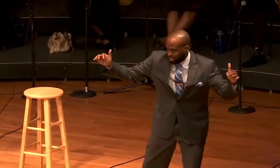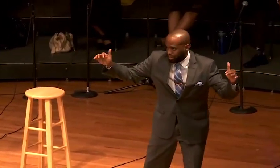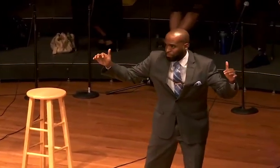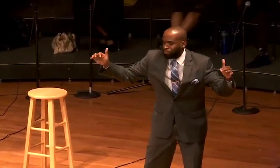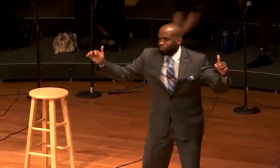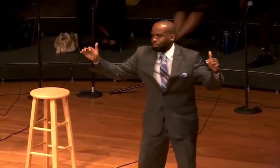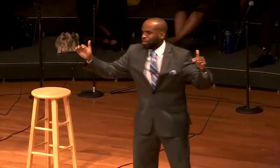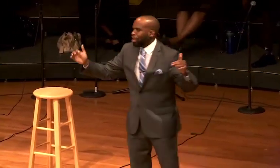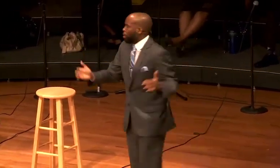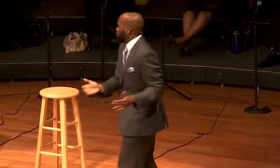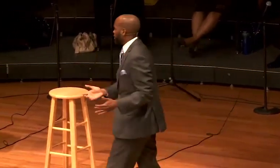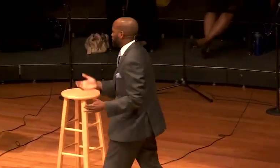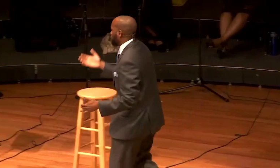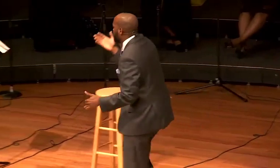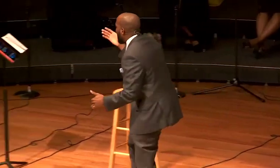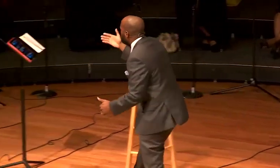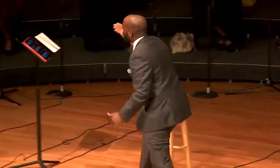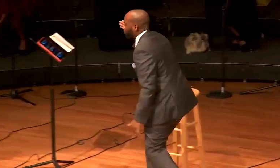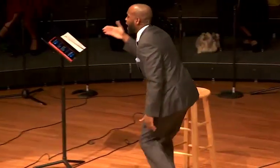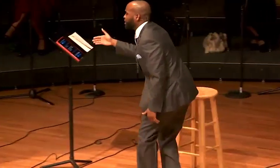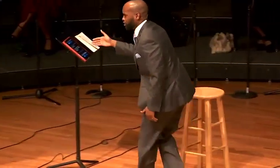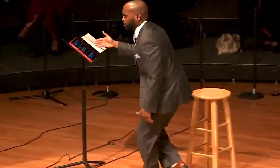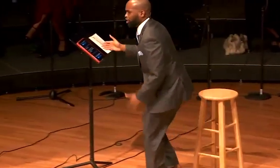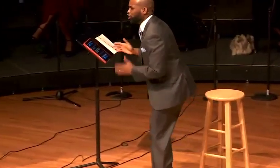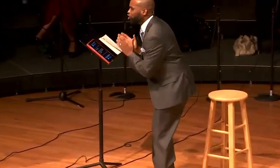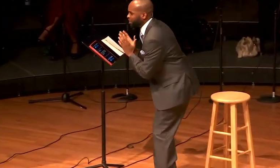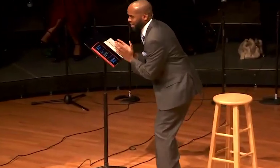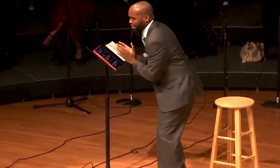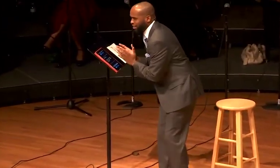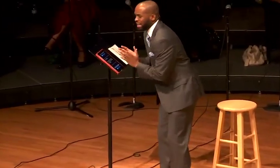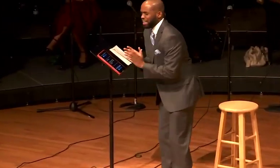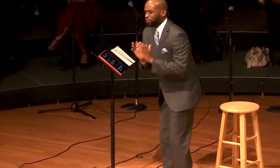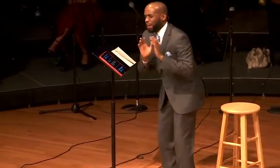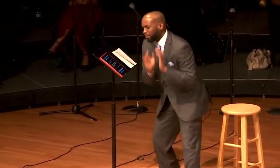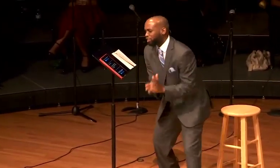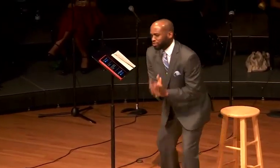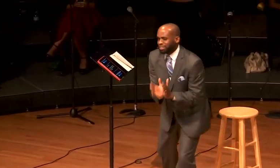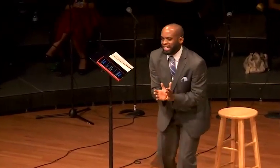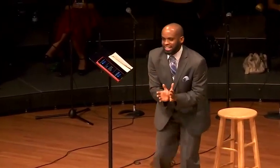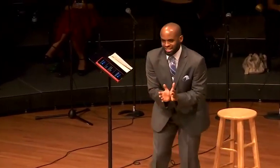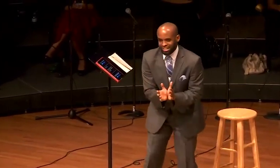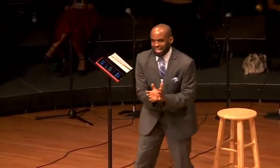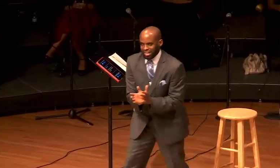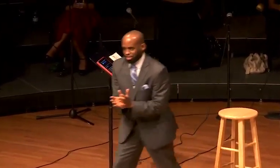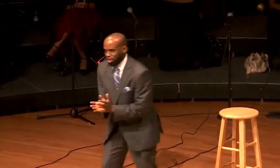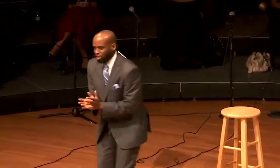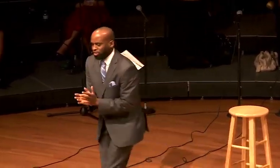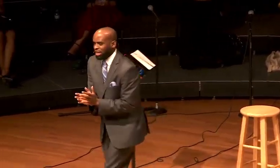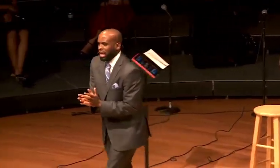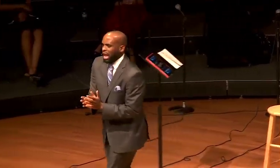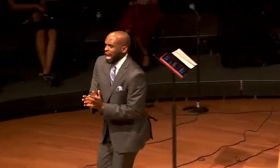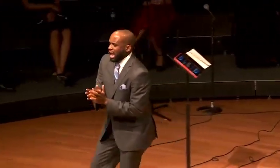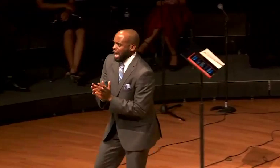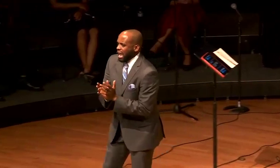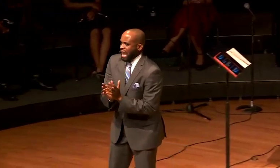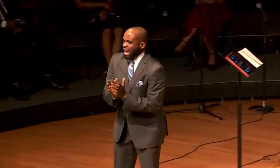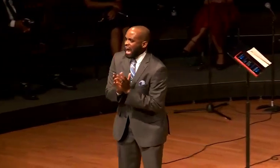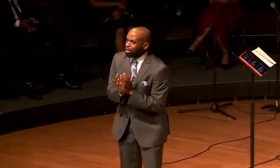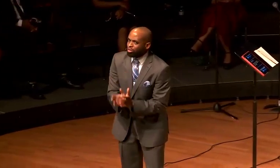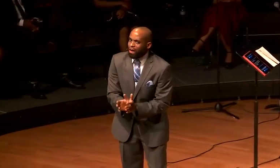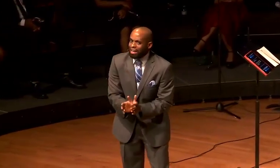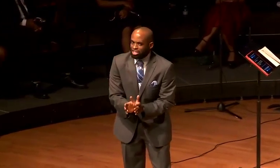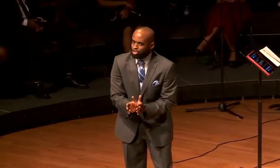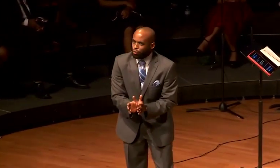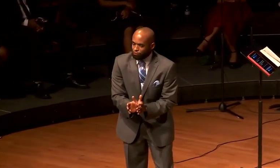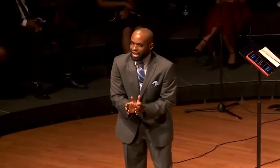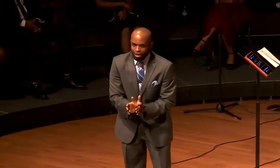night. But the Bible writer, Luke here, is very strategic to let us know. And